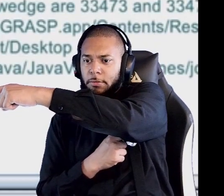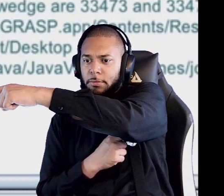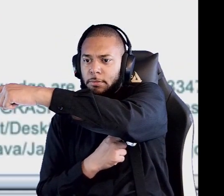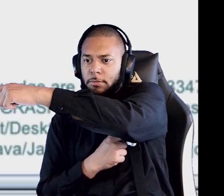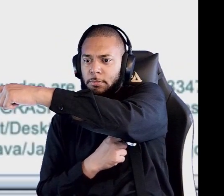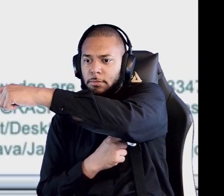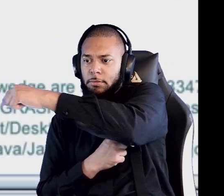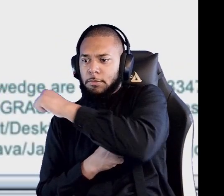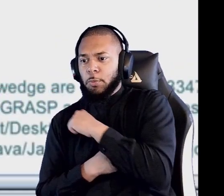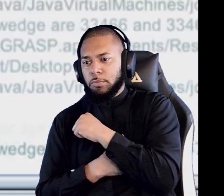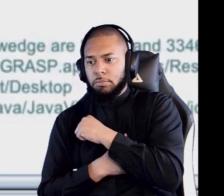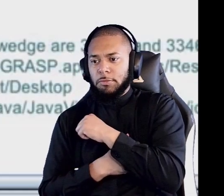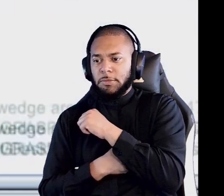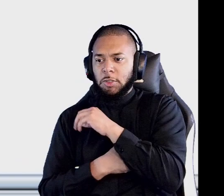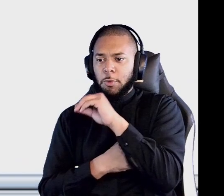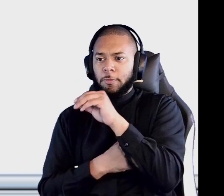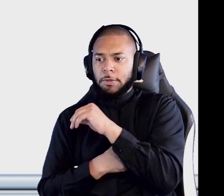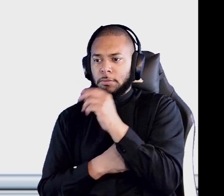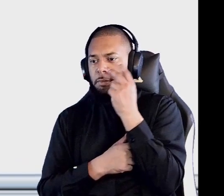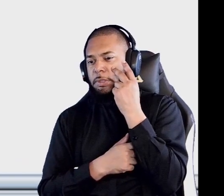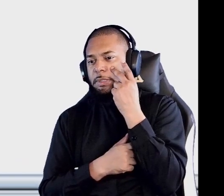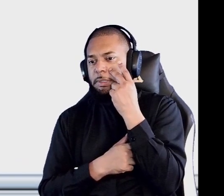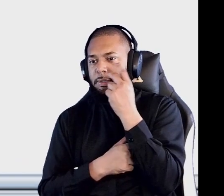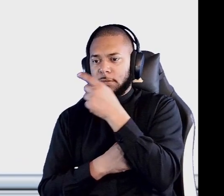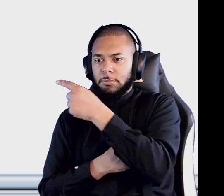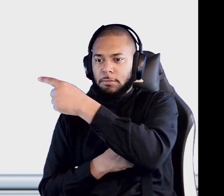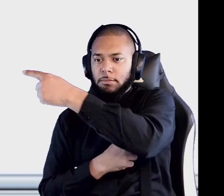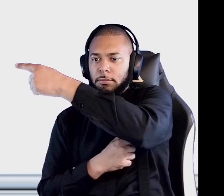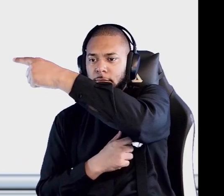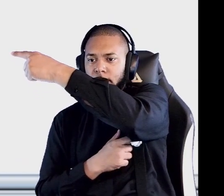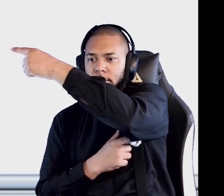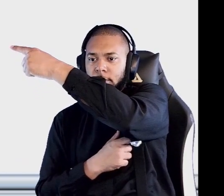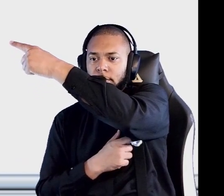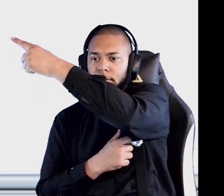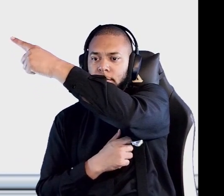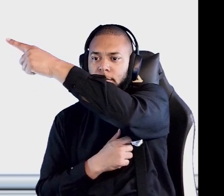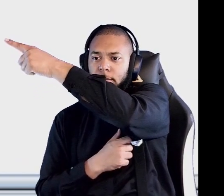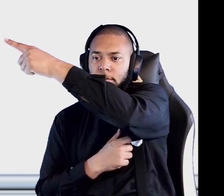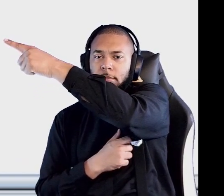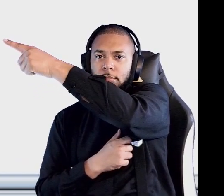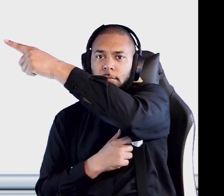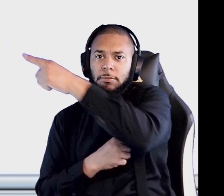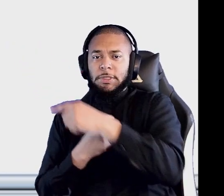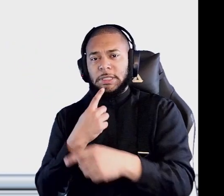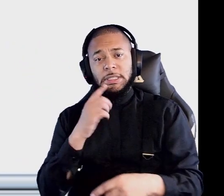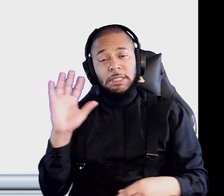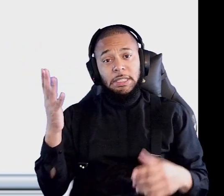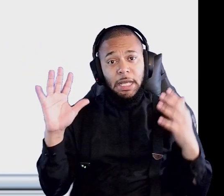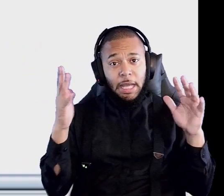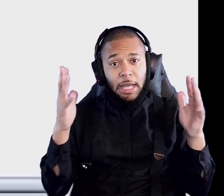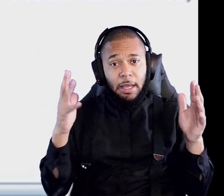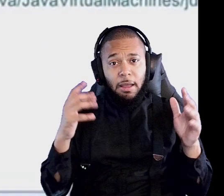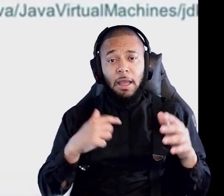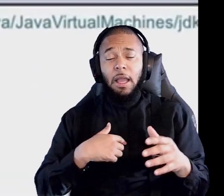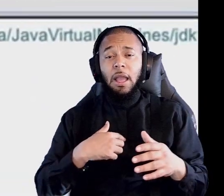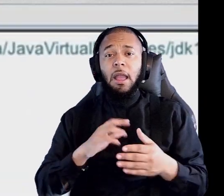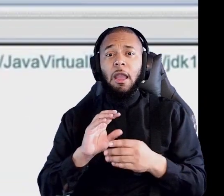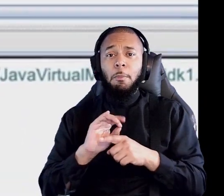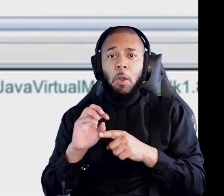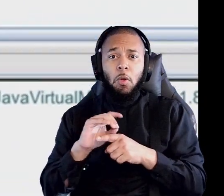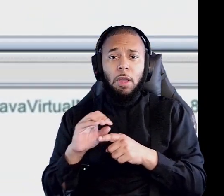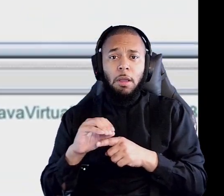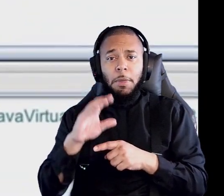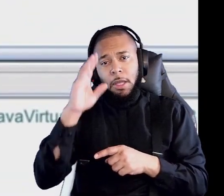I.O. area, I see this message appear that says, yay, I am programming, hello computer world. That